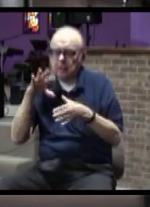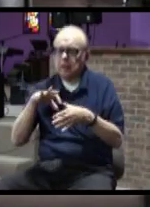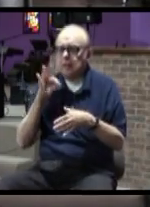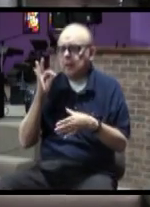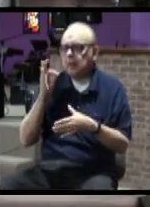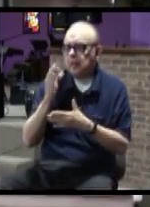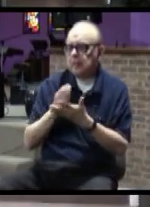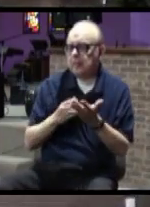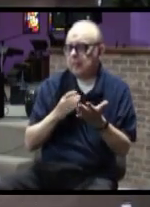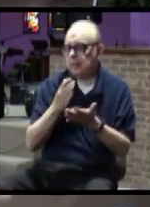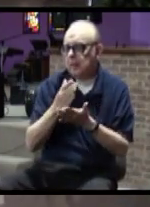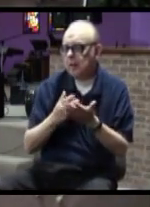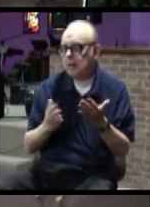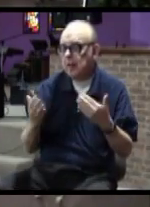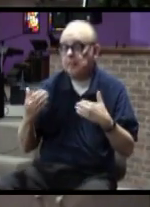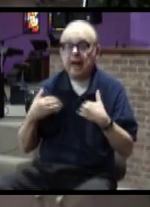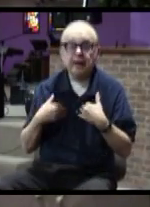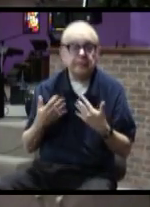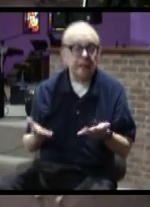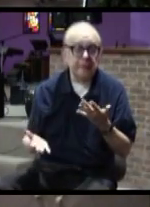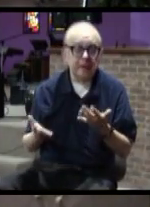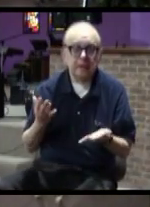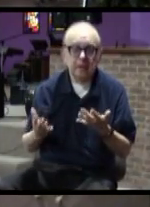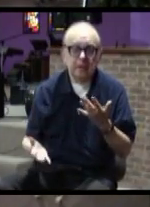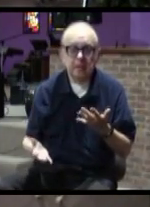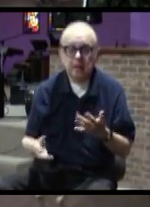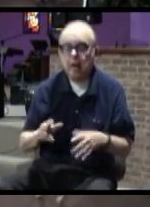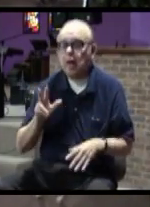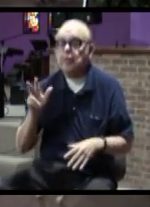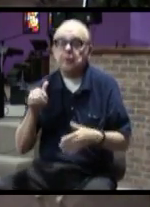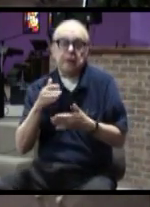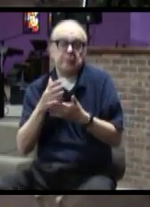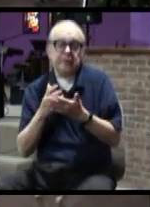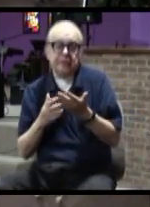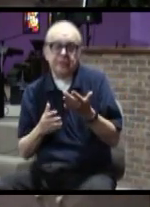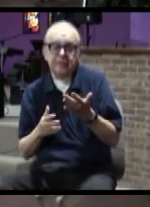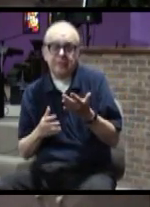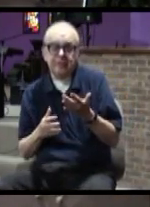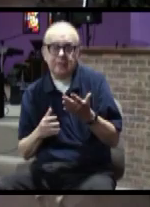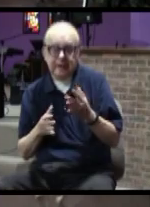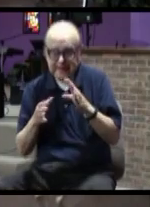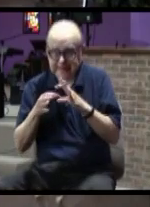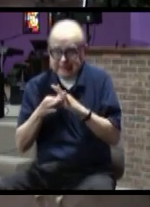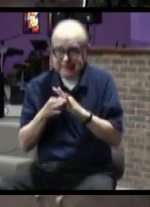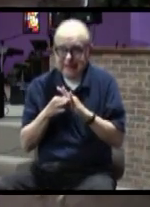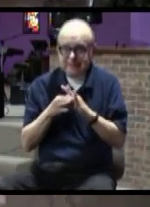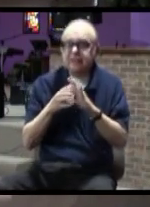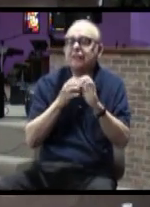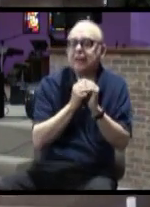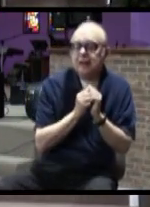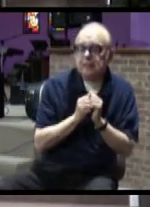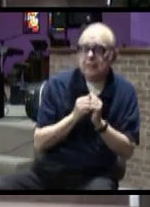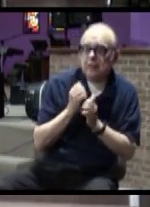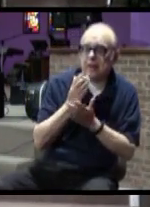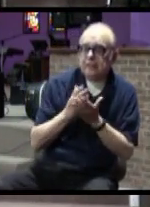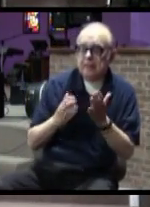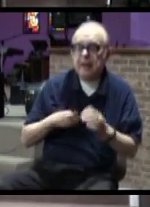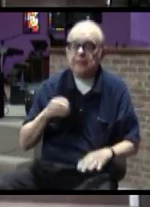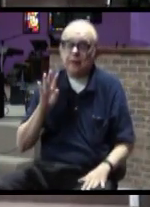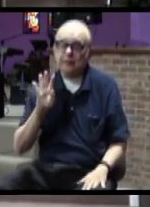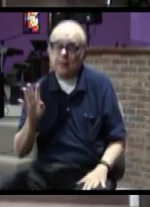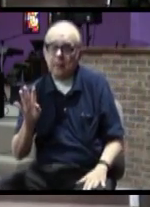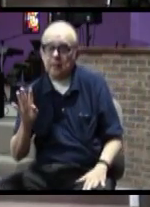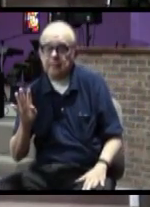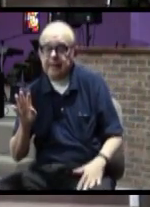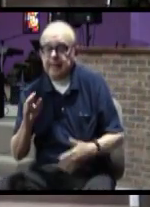edges, you will find that some of those pieces may have three pieces that connect to them. Some